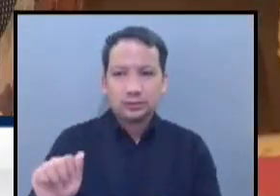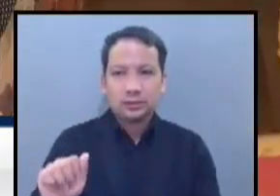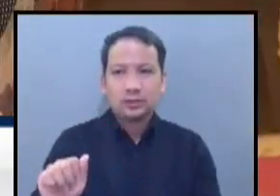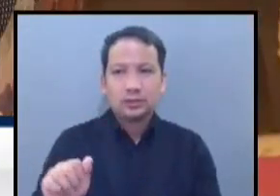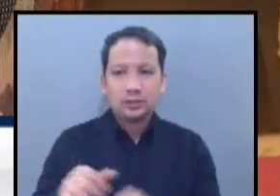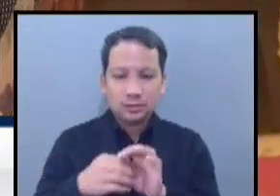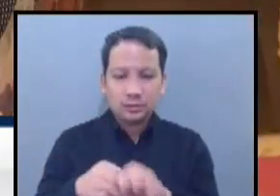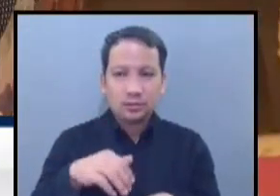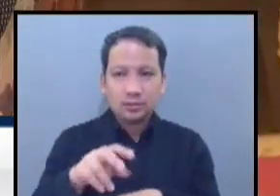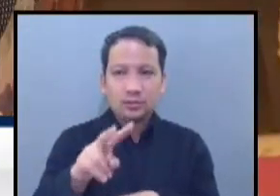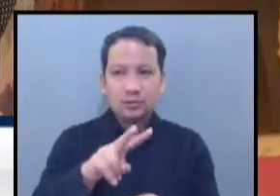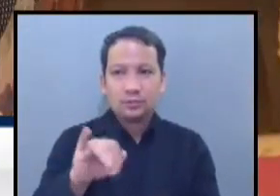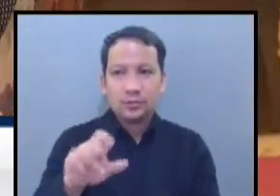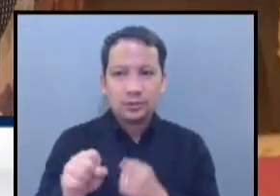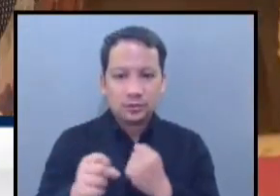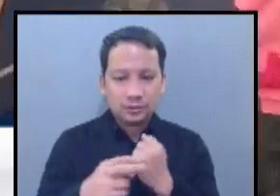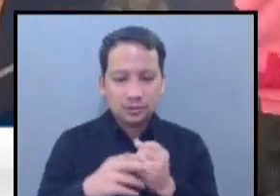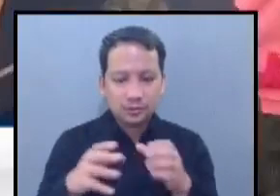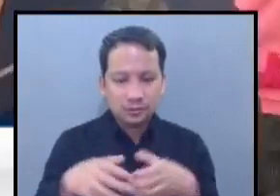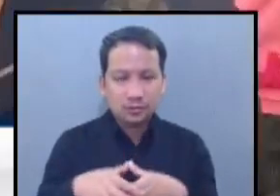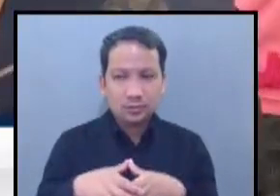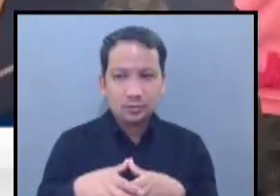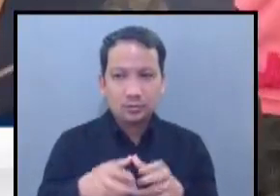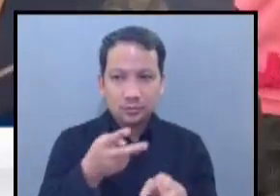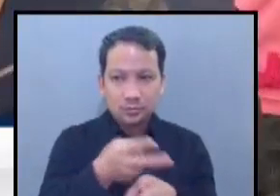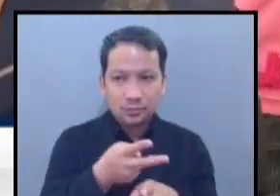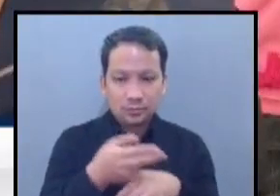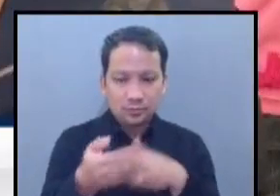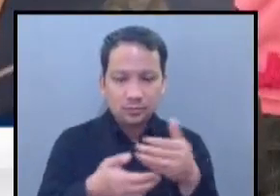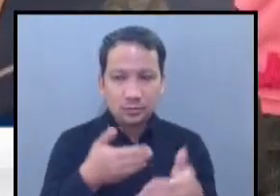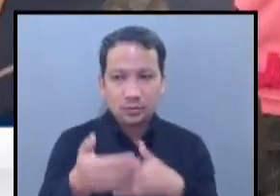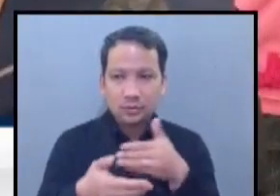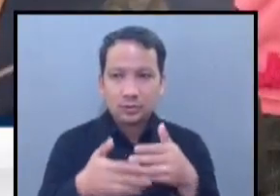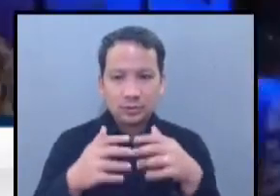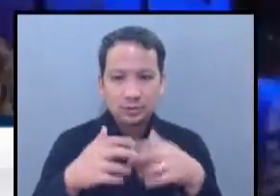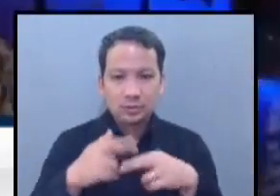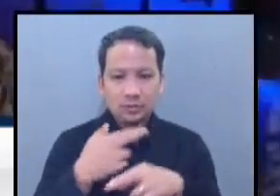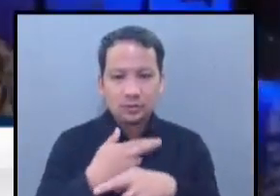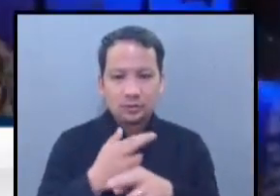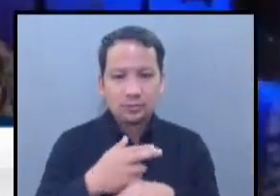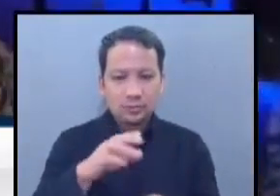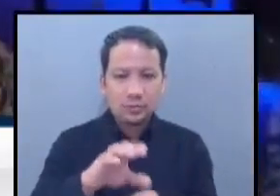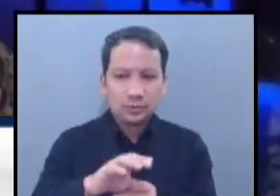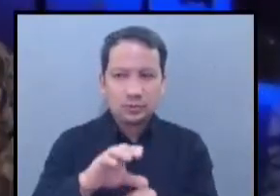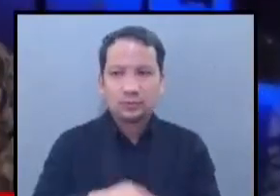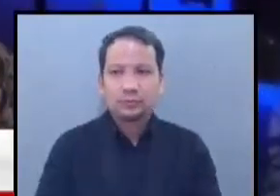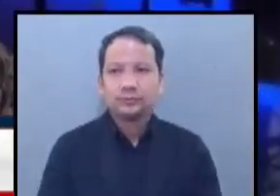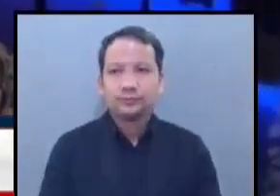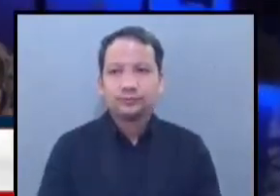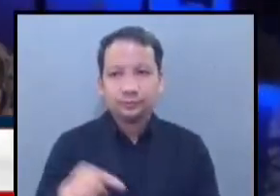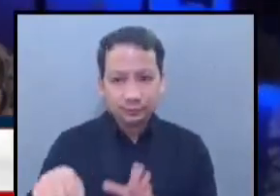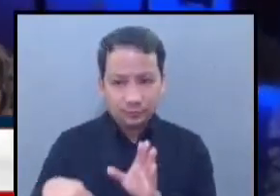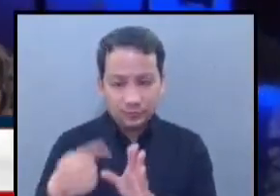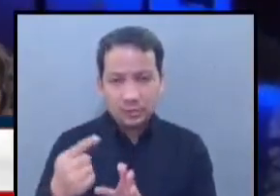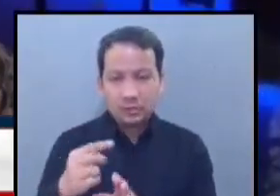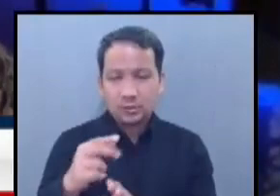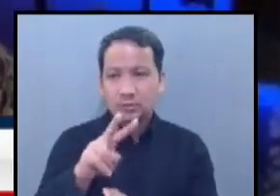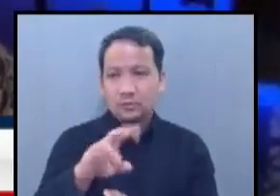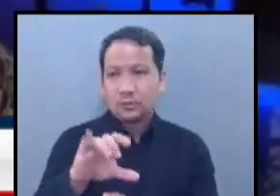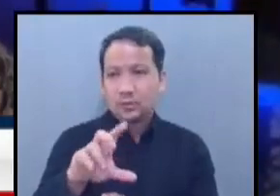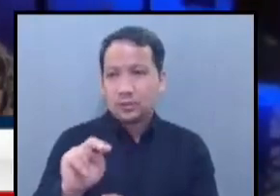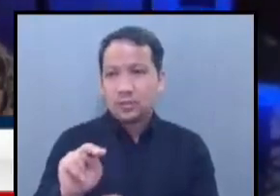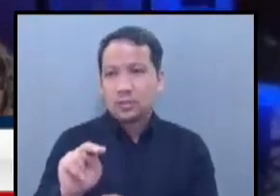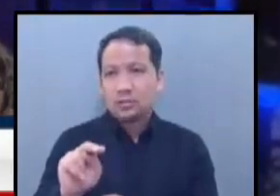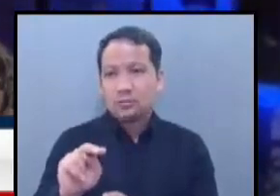Vigan Conservation Council na mga siwa sa proseso ng pagsasaayos ng simbahan. So once the Vigan Conservation Council is